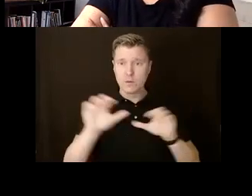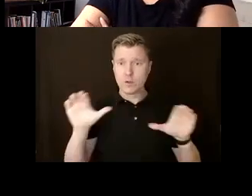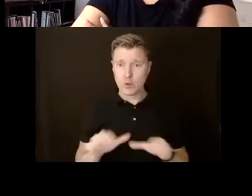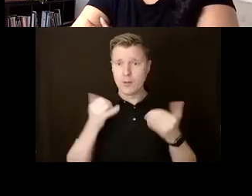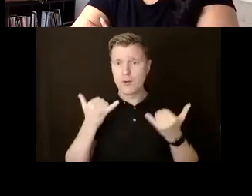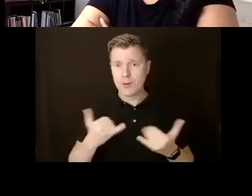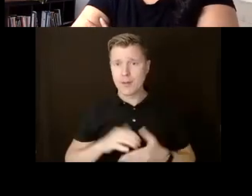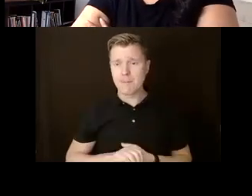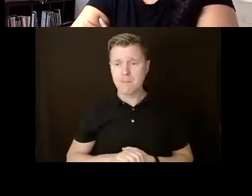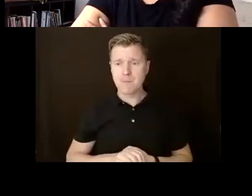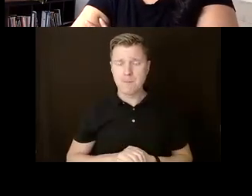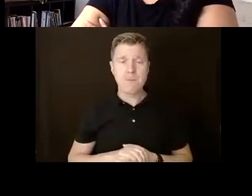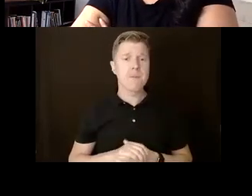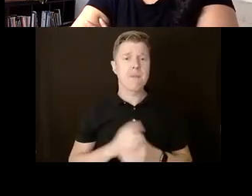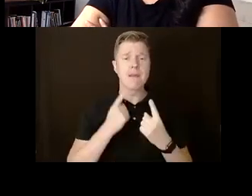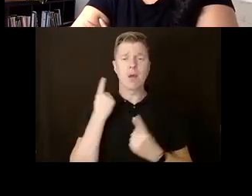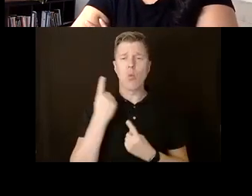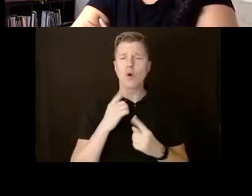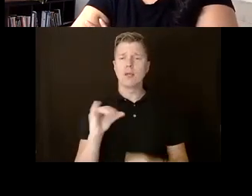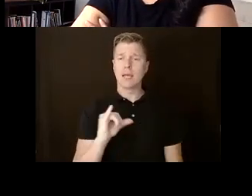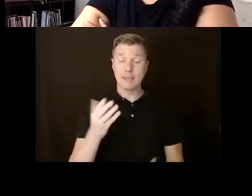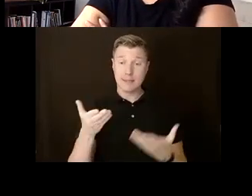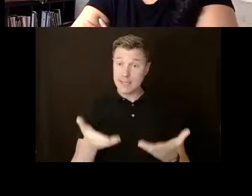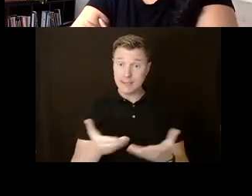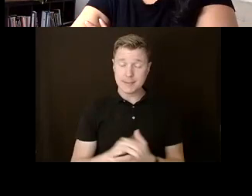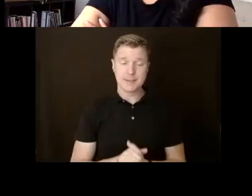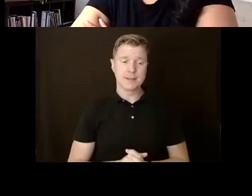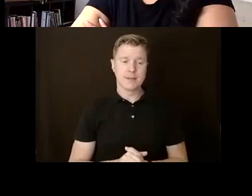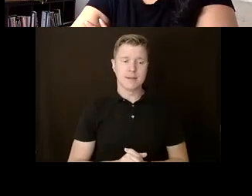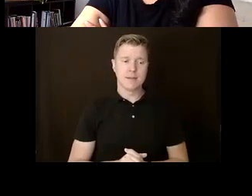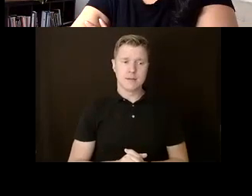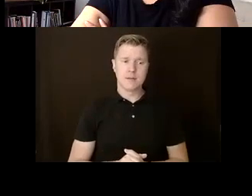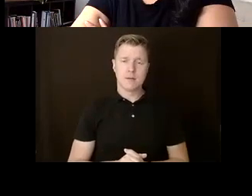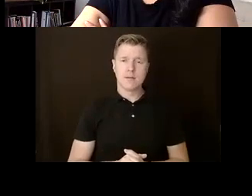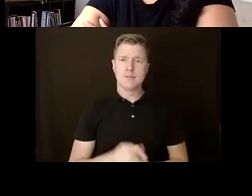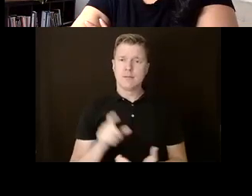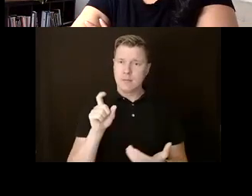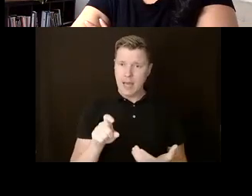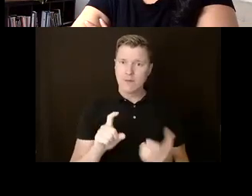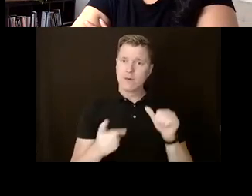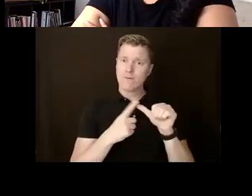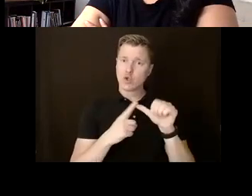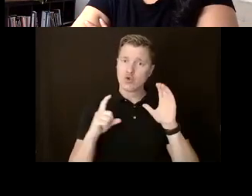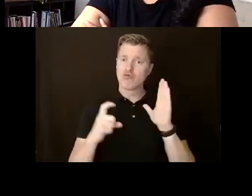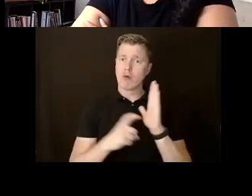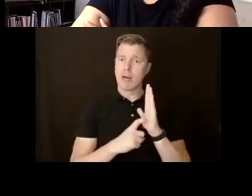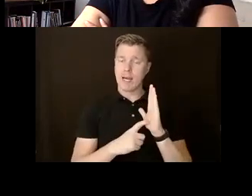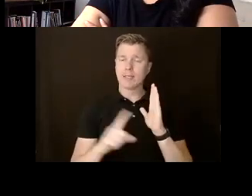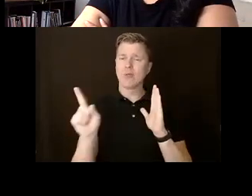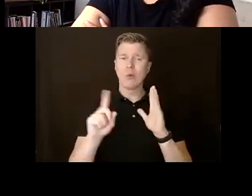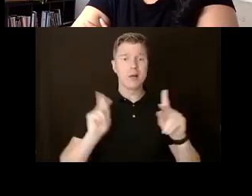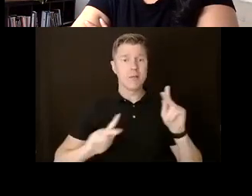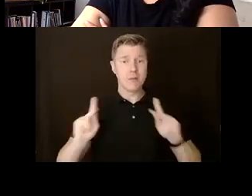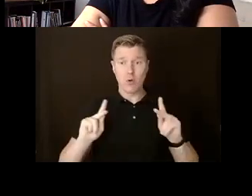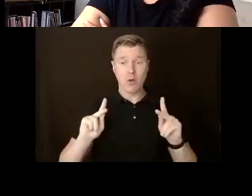and I wonder about something like with this, it's like, we kind of have to first recognize like where people are coming from and